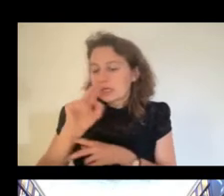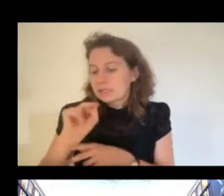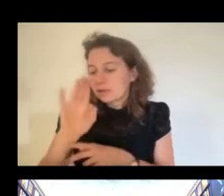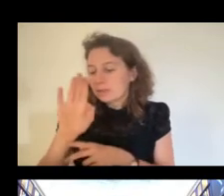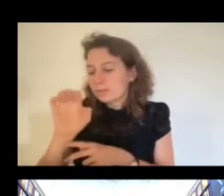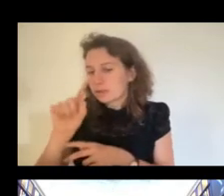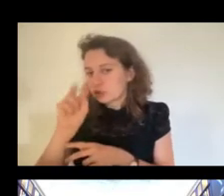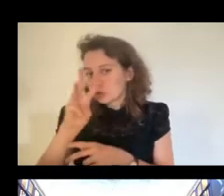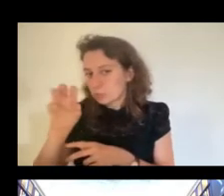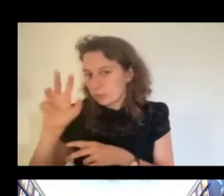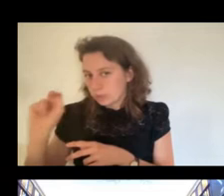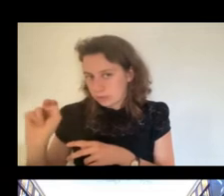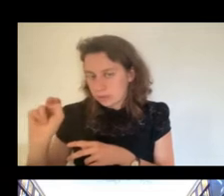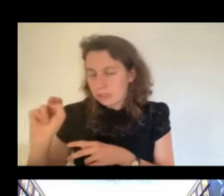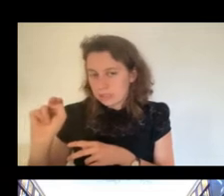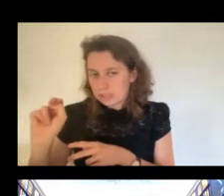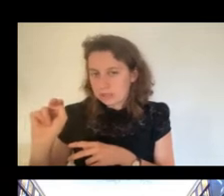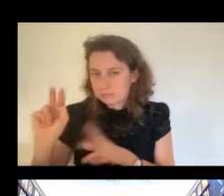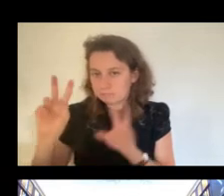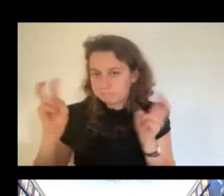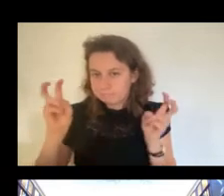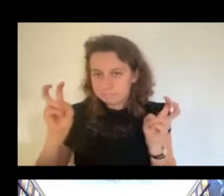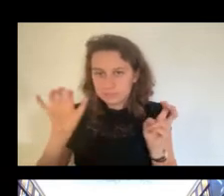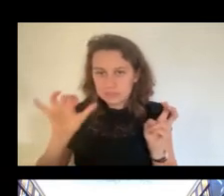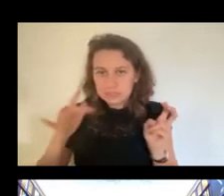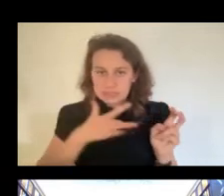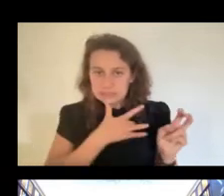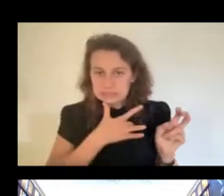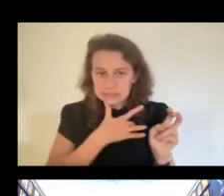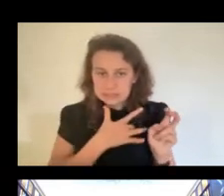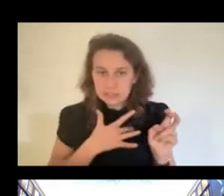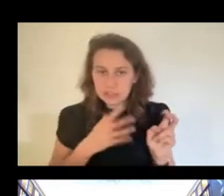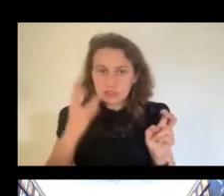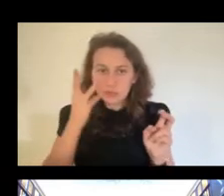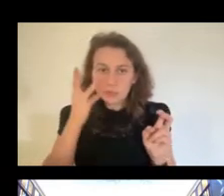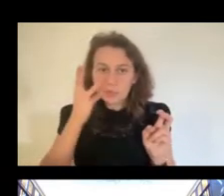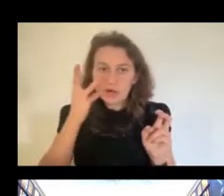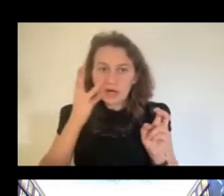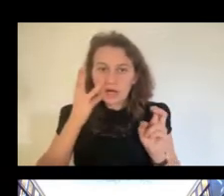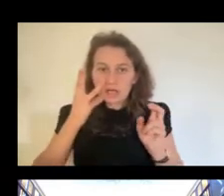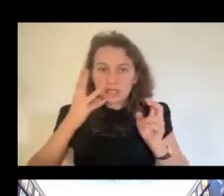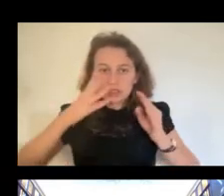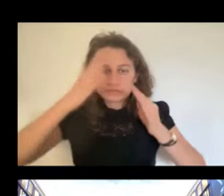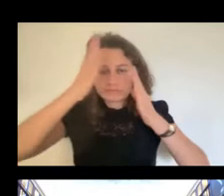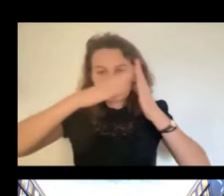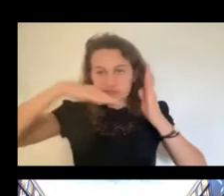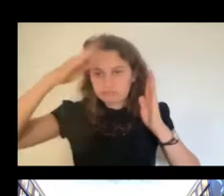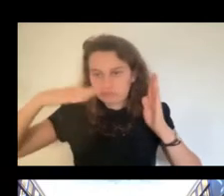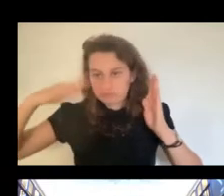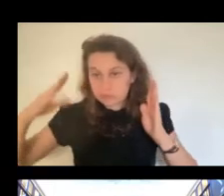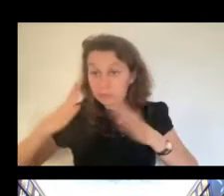evening. And it is a kind of a stylized wine trellis made from wood and then has these